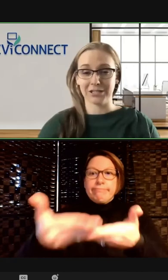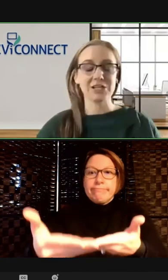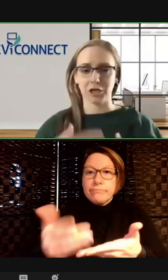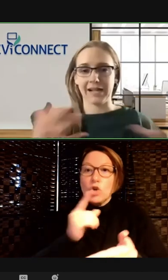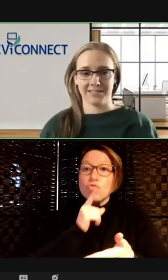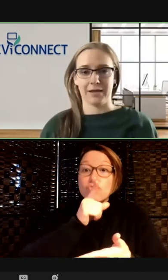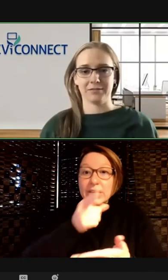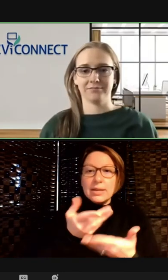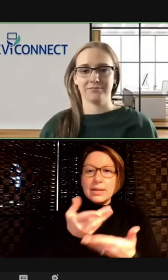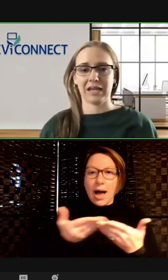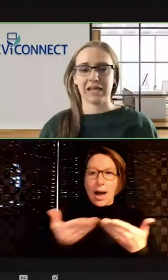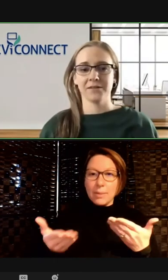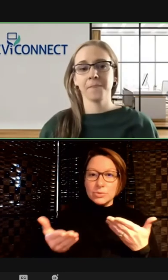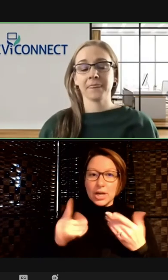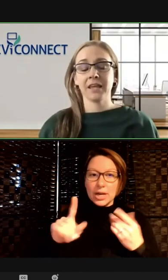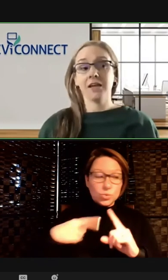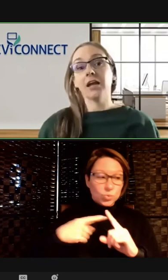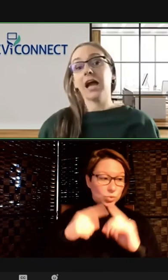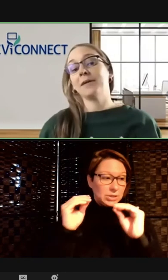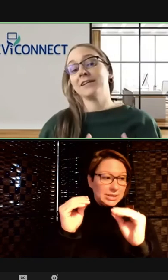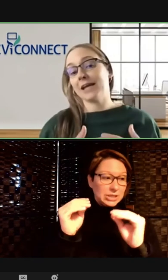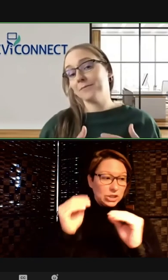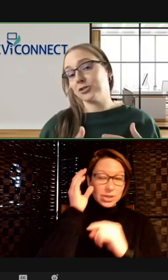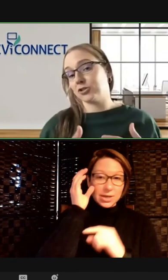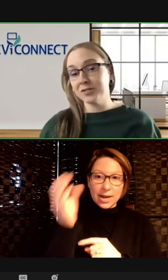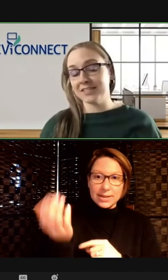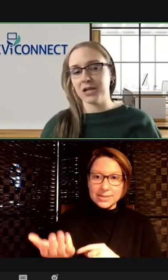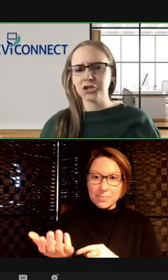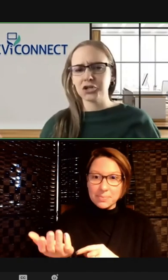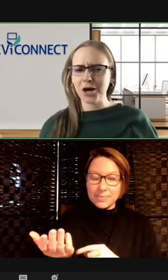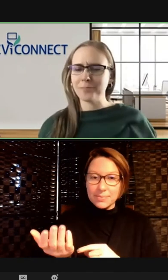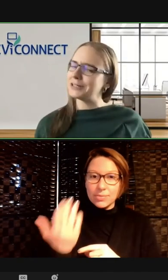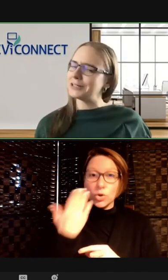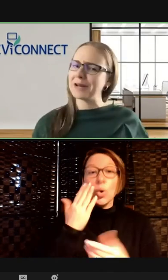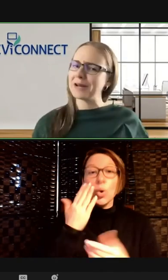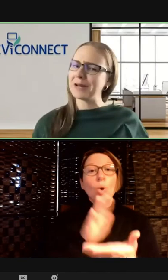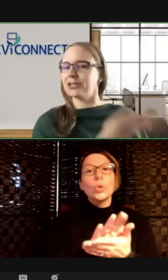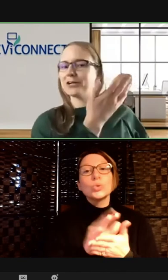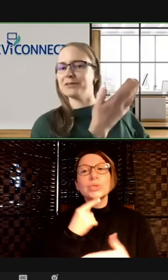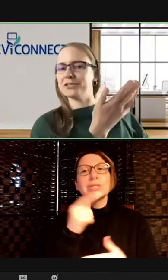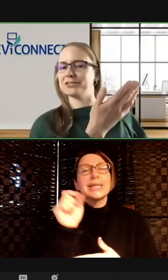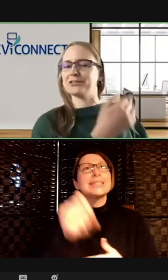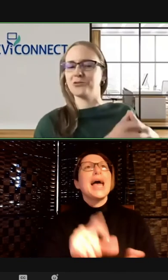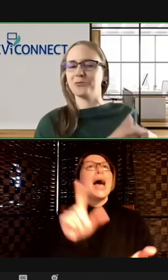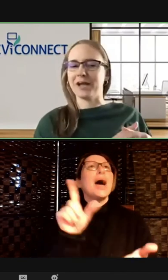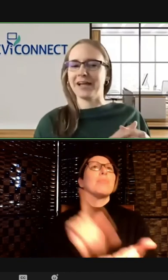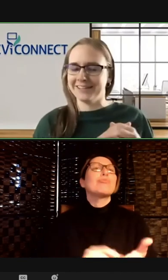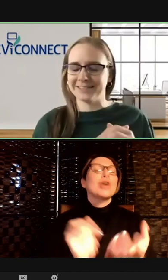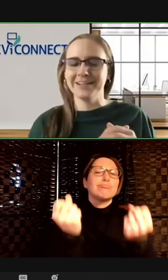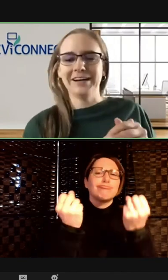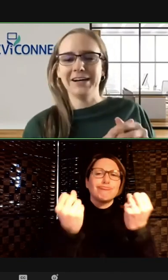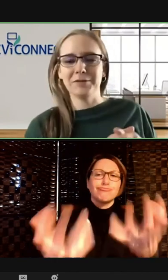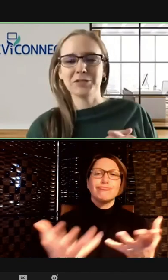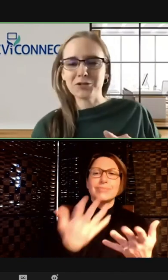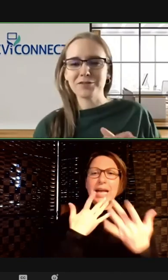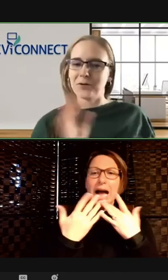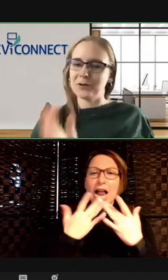to teach a concept? Okay. How many times do schools say, sure, print as many color images as you